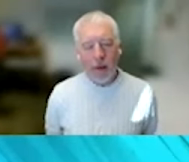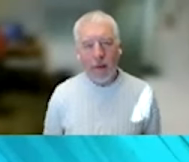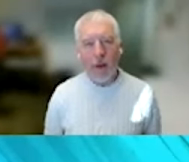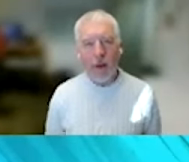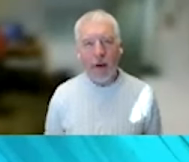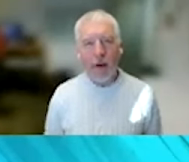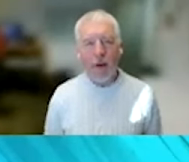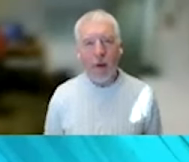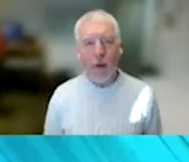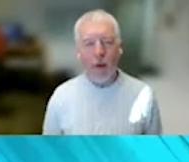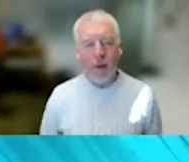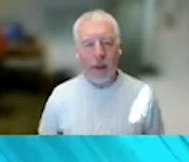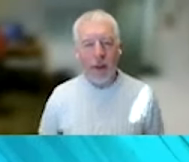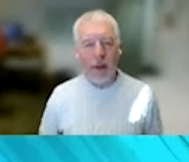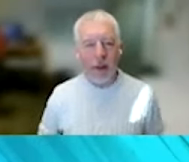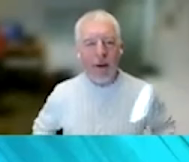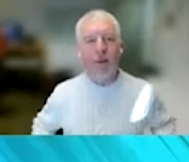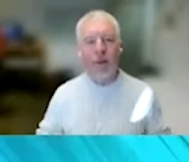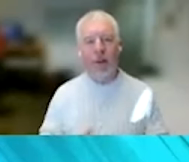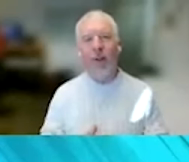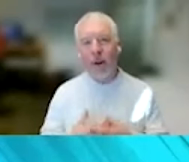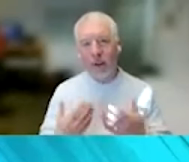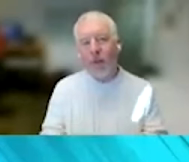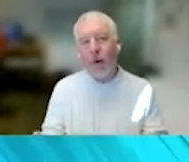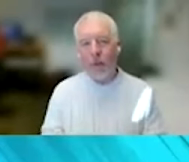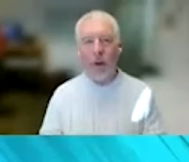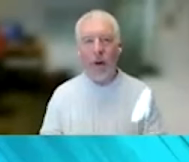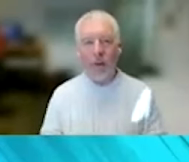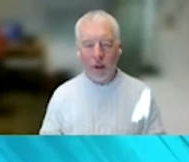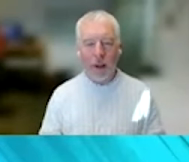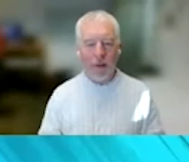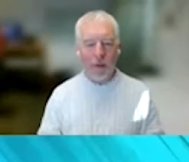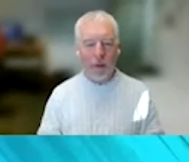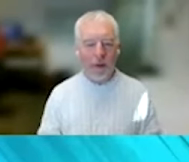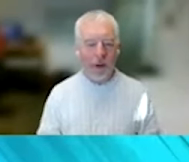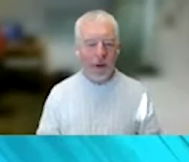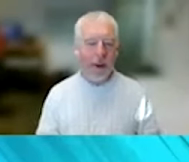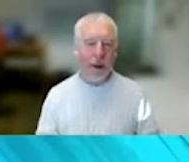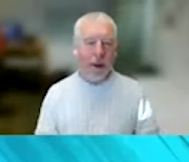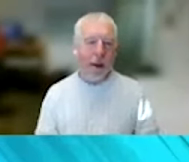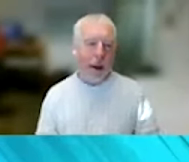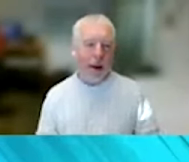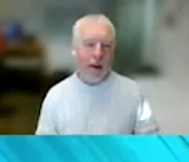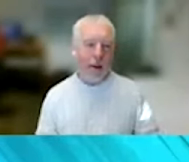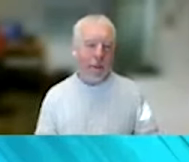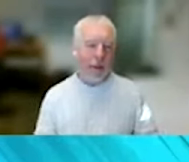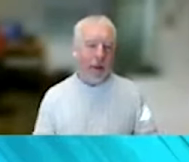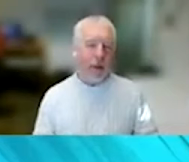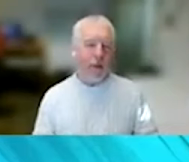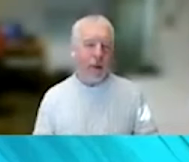and ideas that are involved in that. And then universal design and learning is for learning, for the classroom, for teaching.